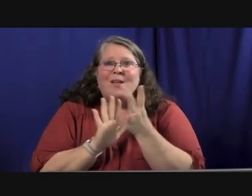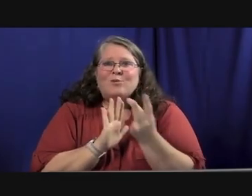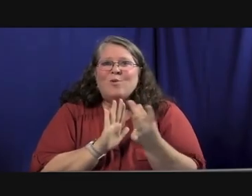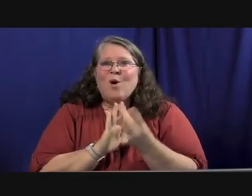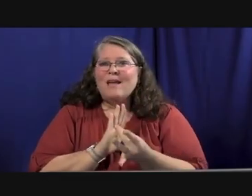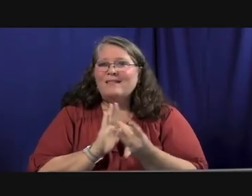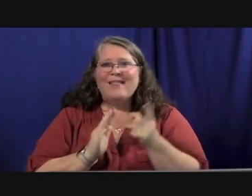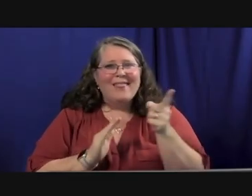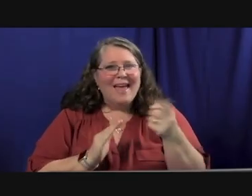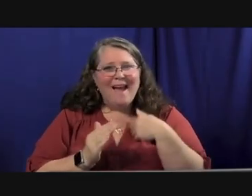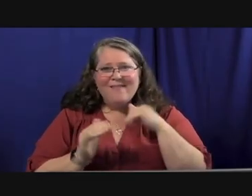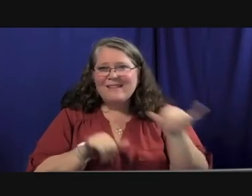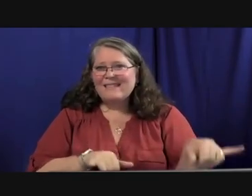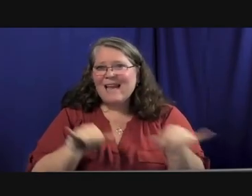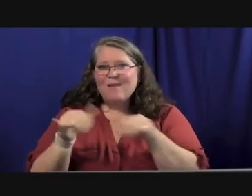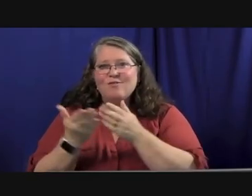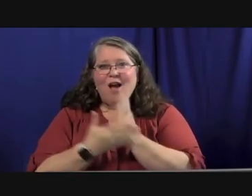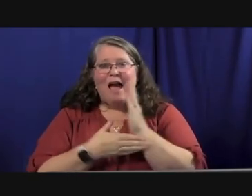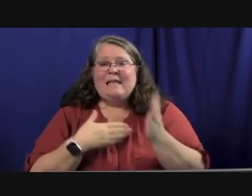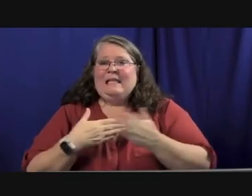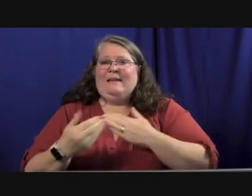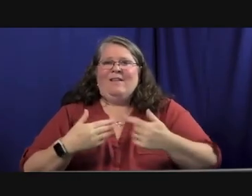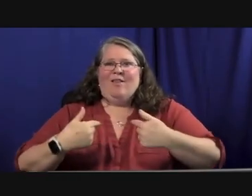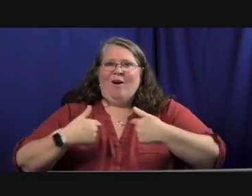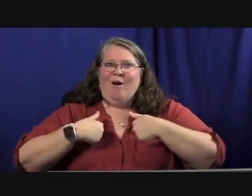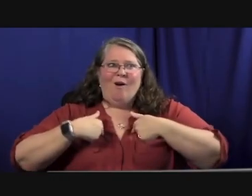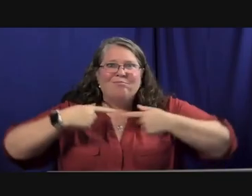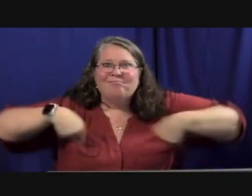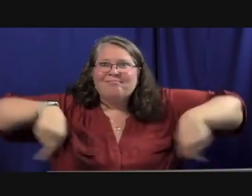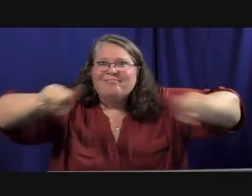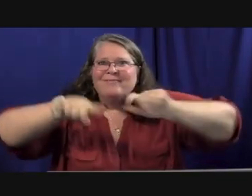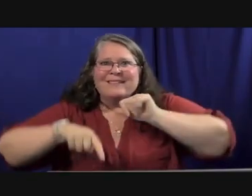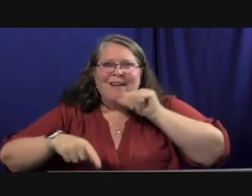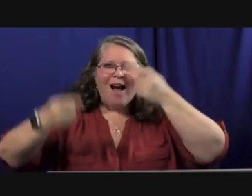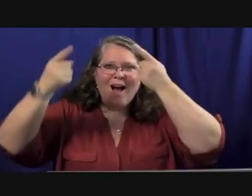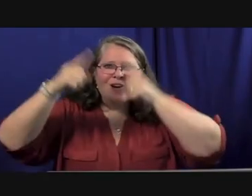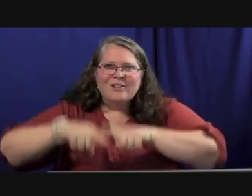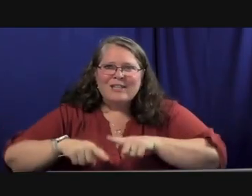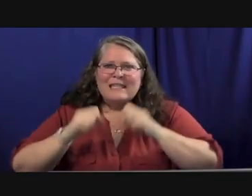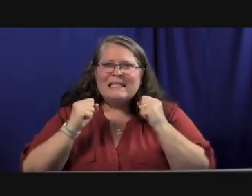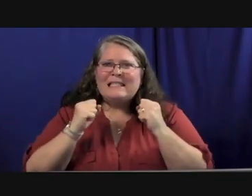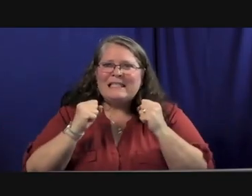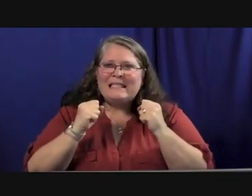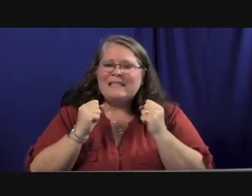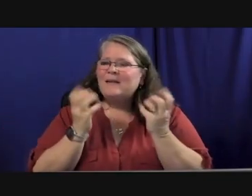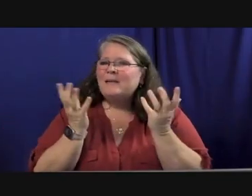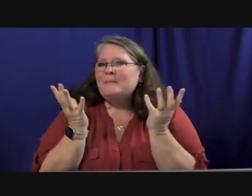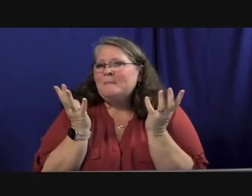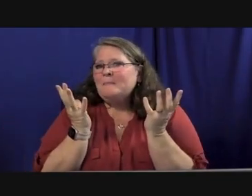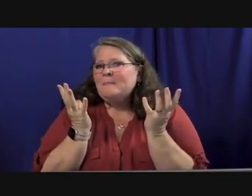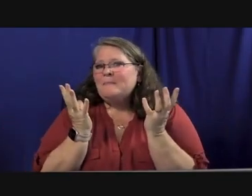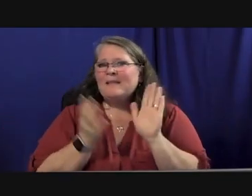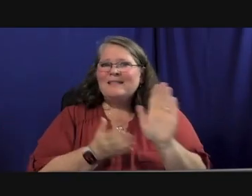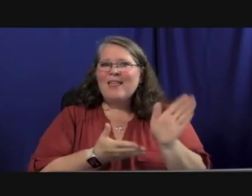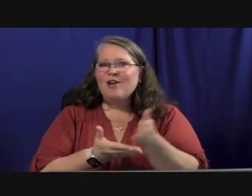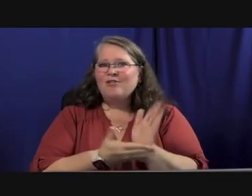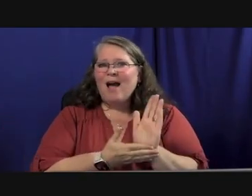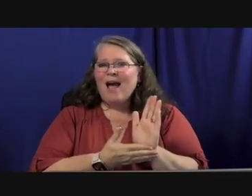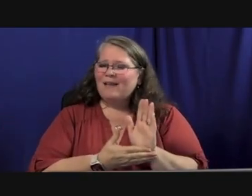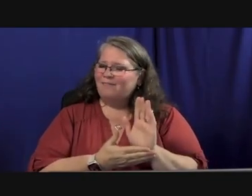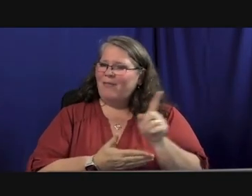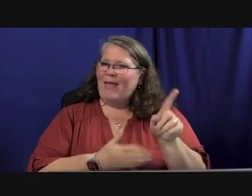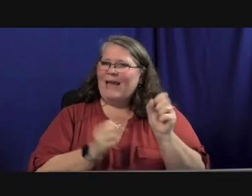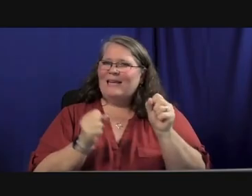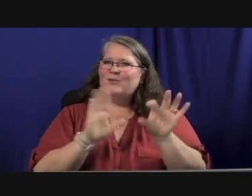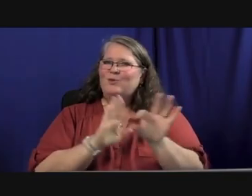That's their right and their choice. They have the same rights as us, even though we may not agree with their choice.